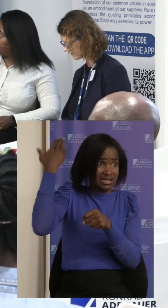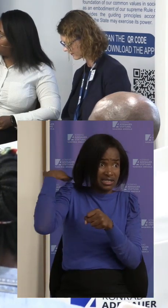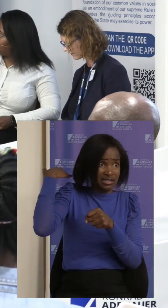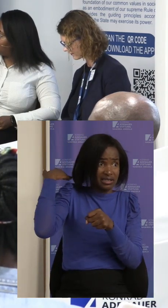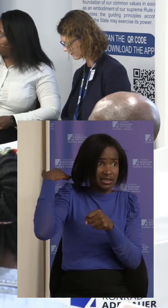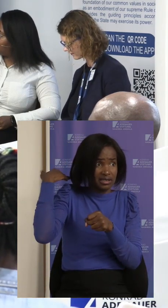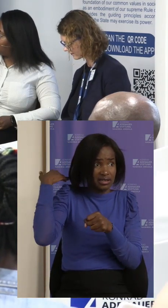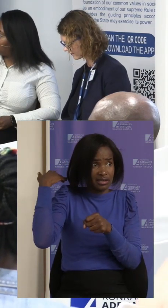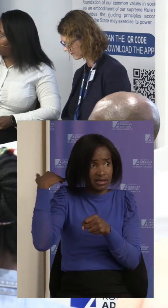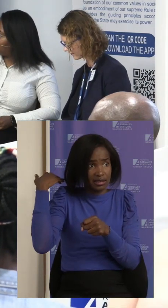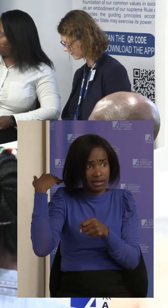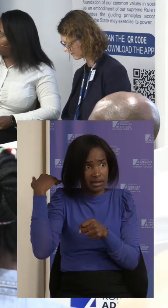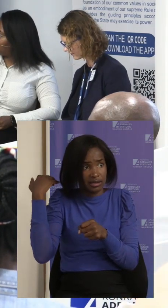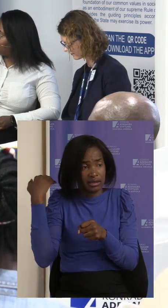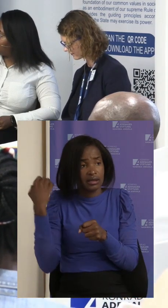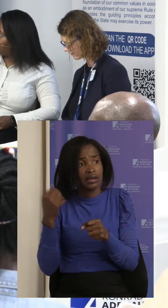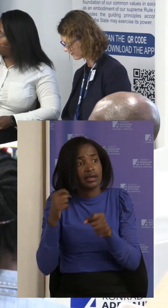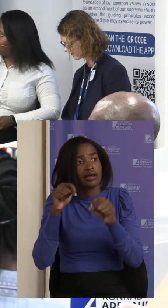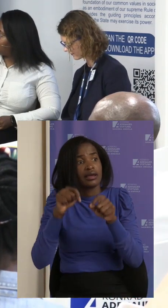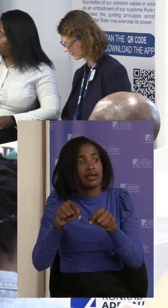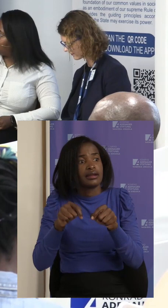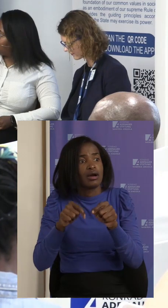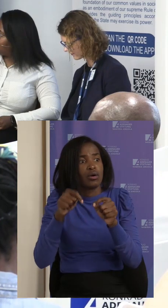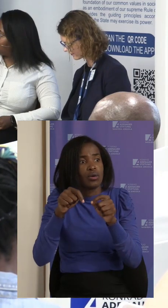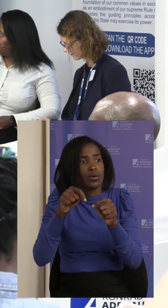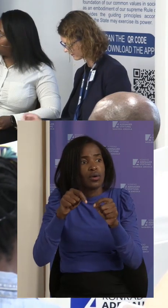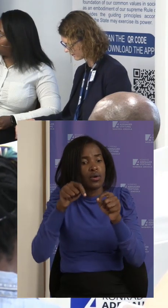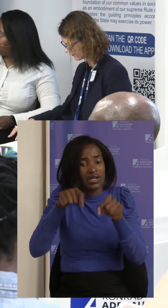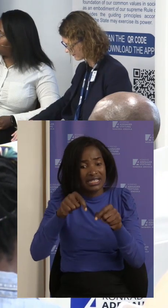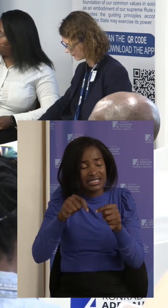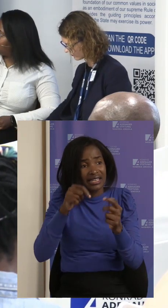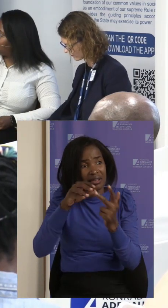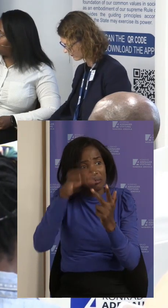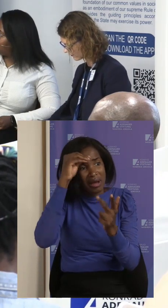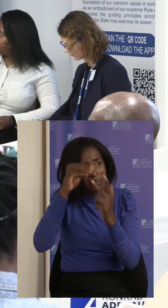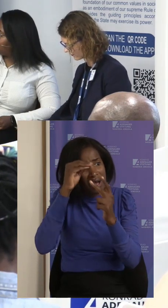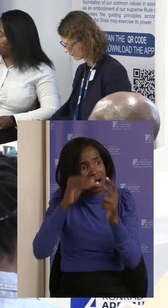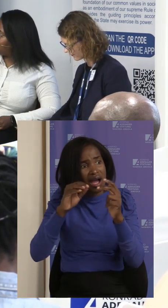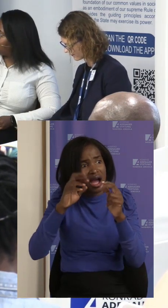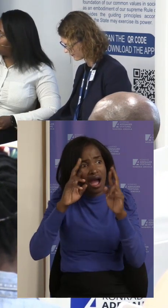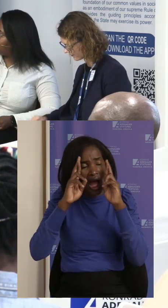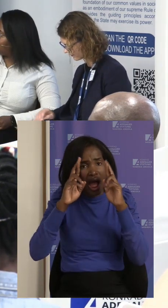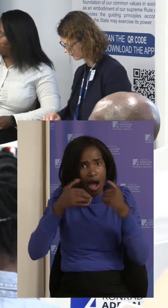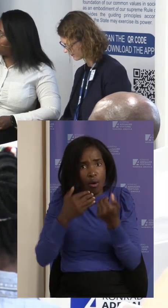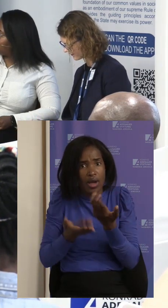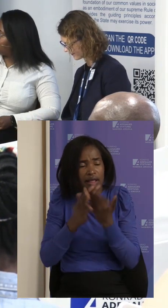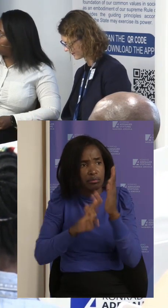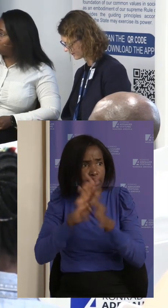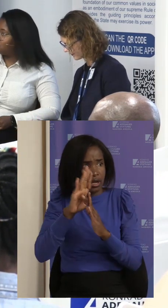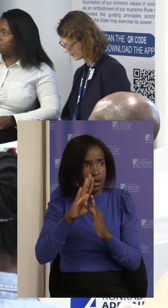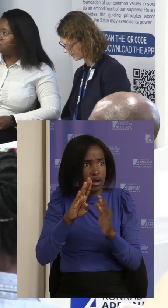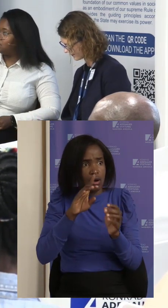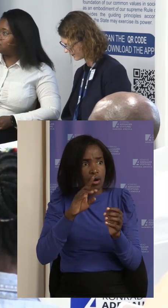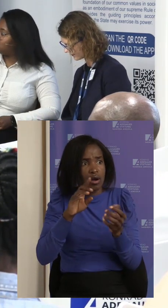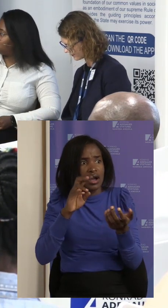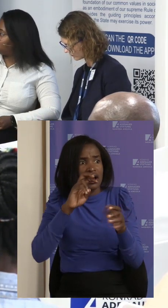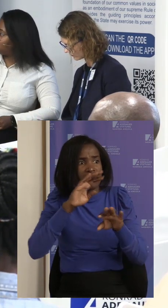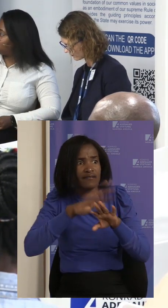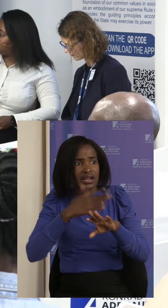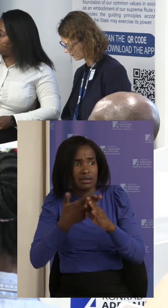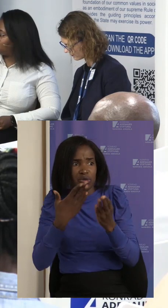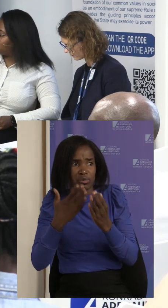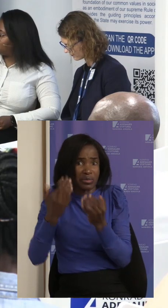the output that we are intending to achieve as a country? And how could we perhaps achieve sustainable effort if our output are still wanting?